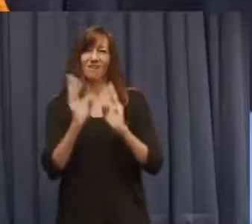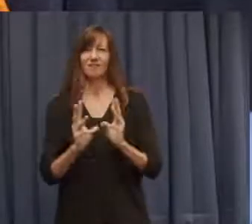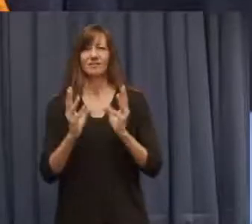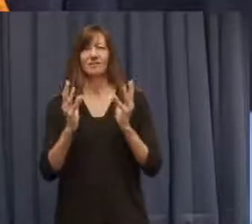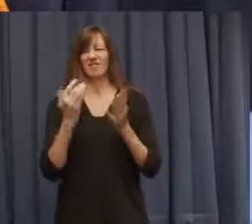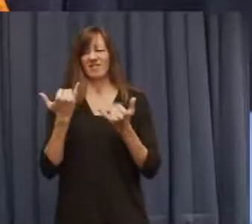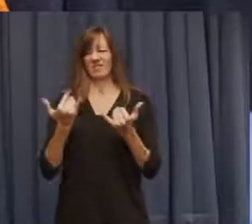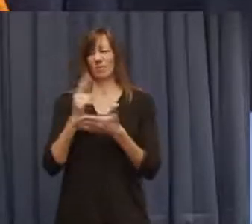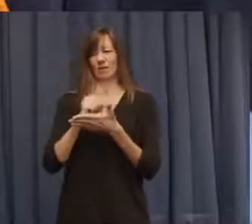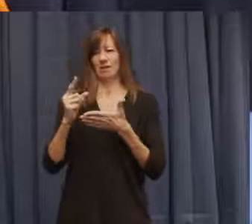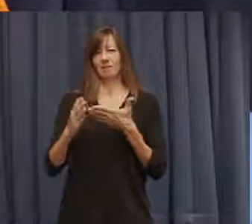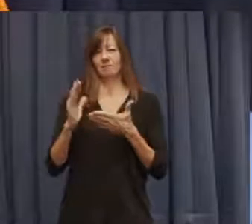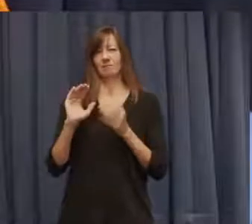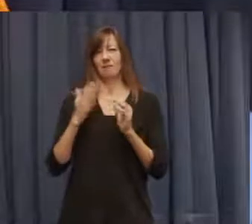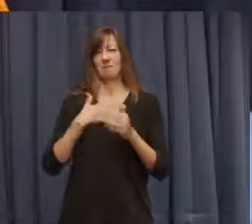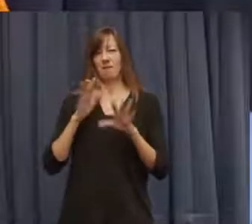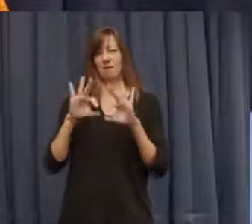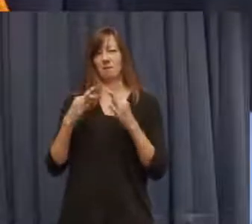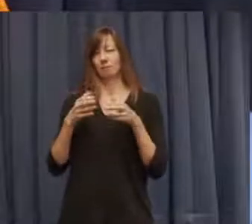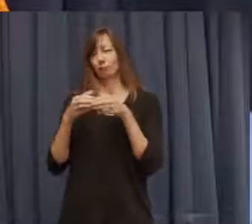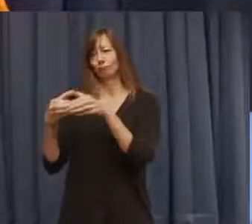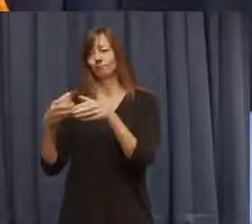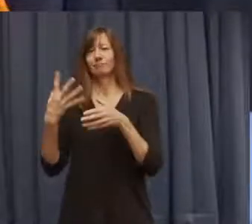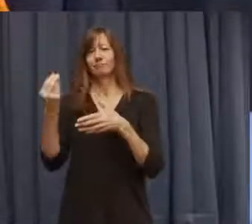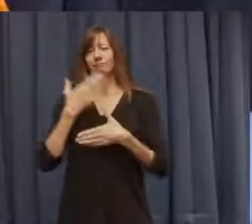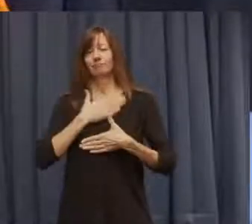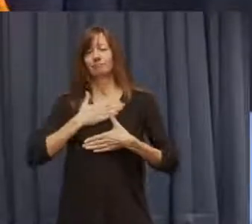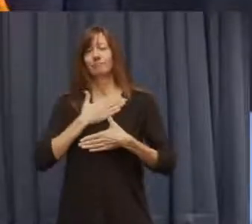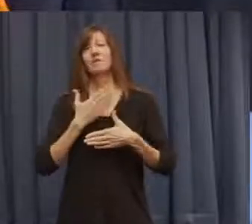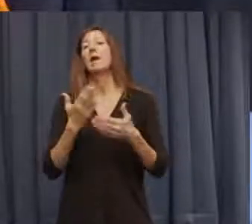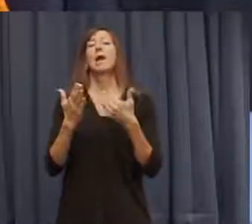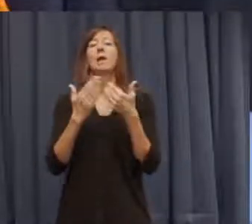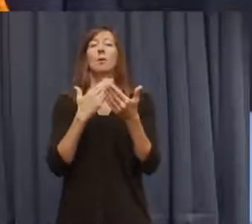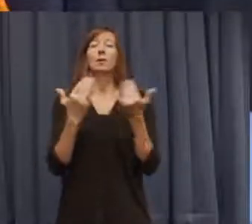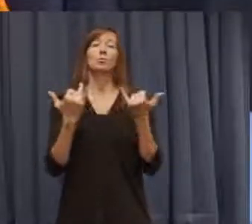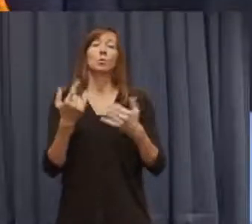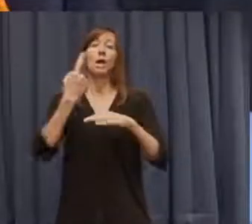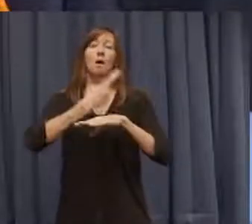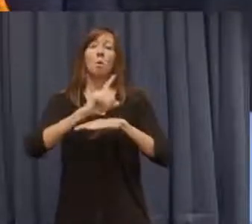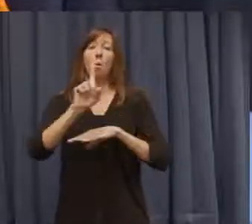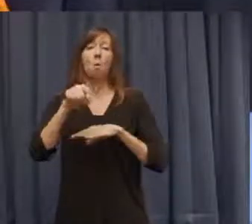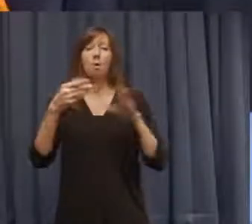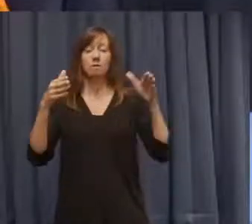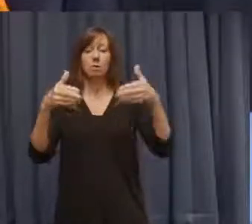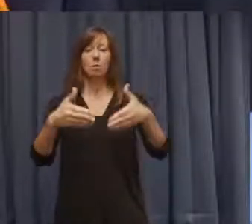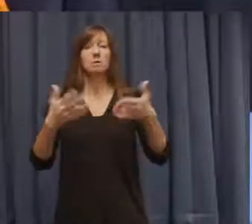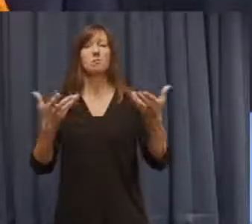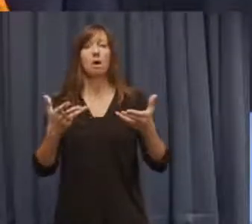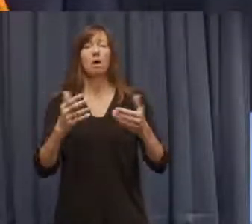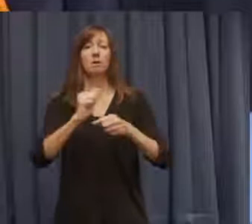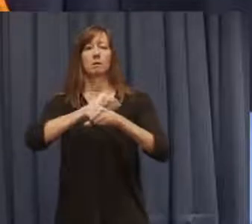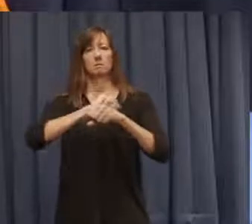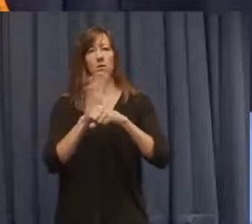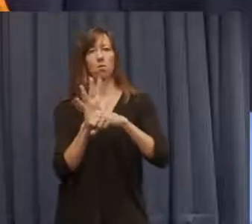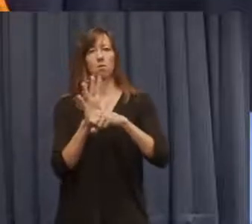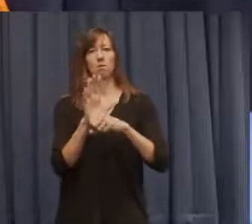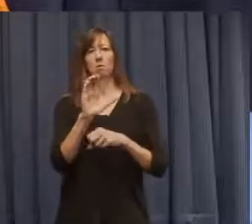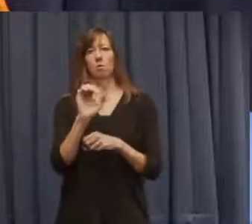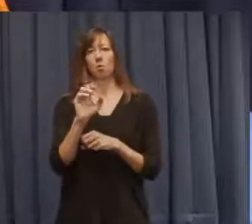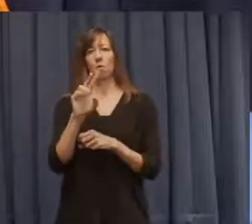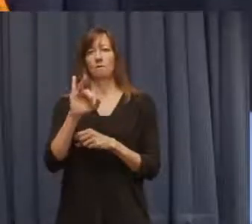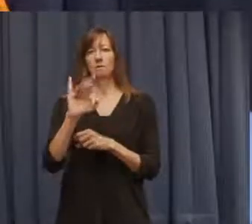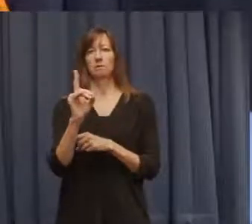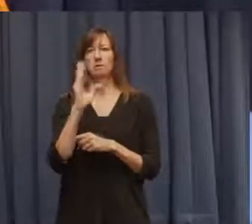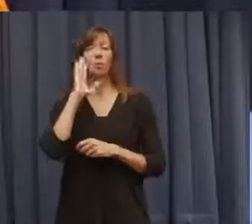Today we are going to talk about just what's happening with COVID, and I'll just I'll start off by